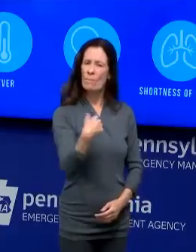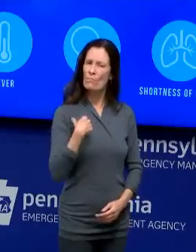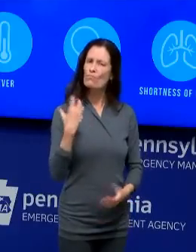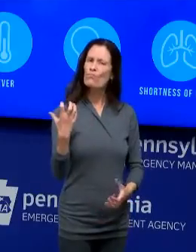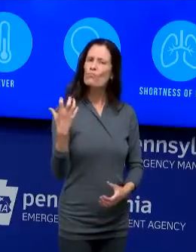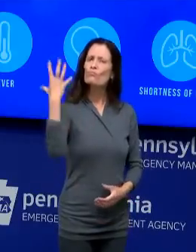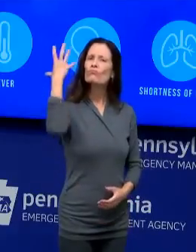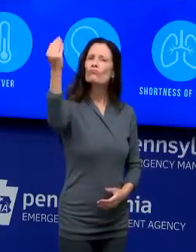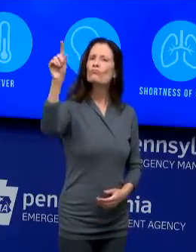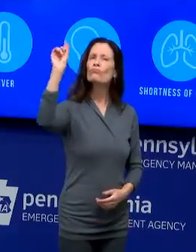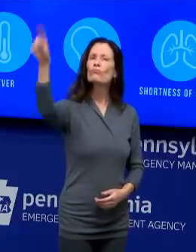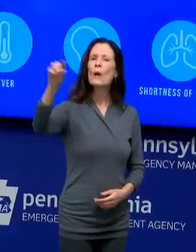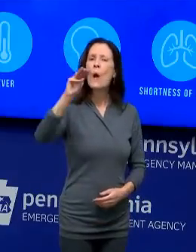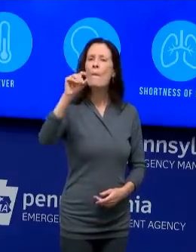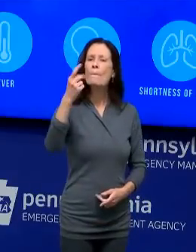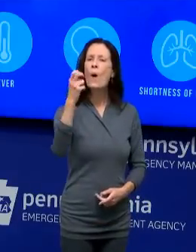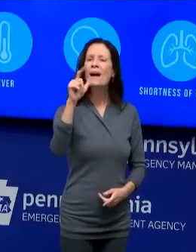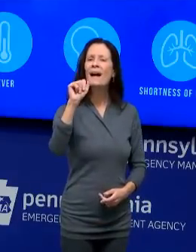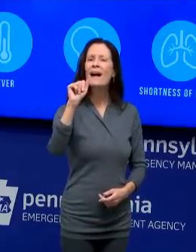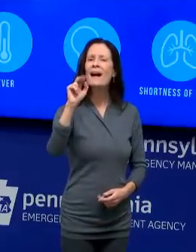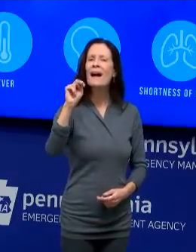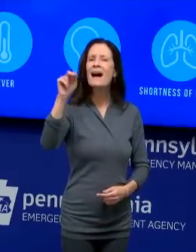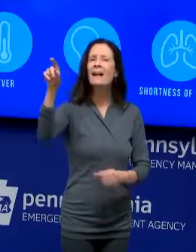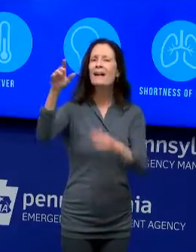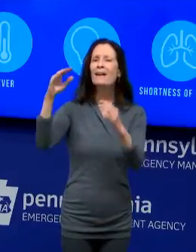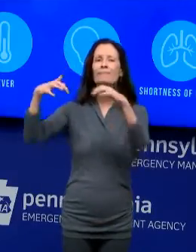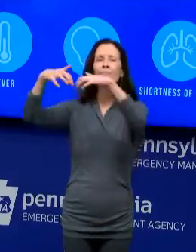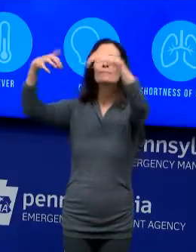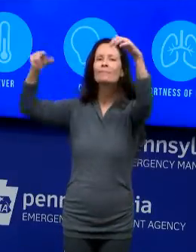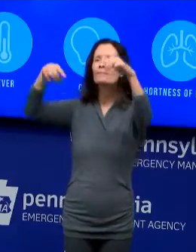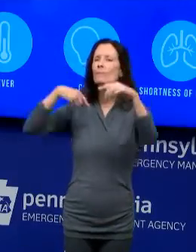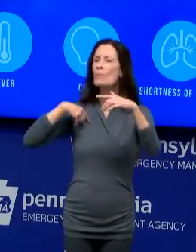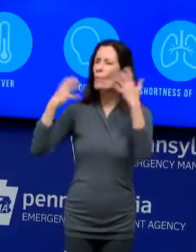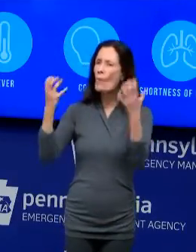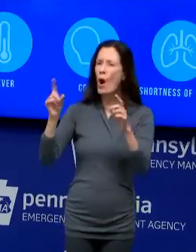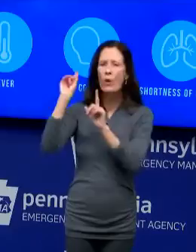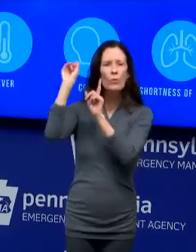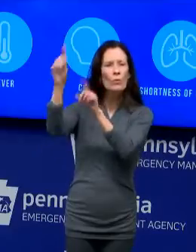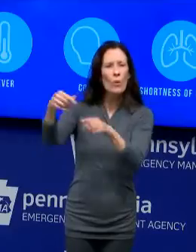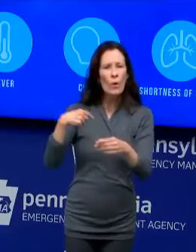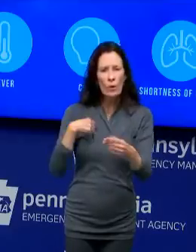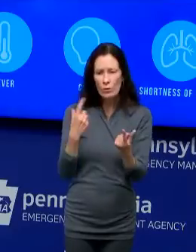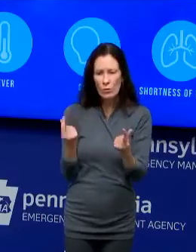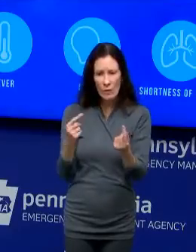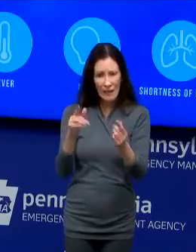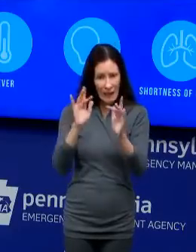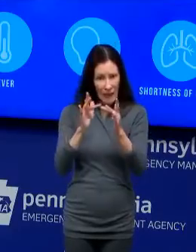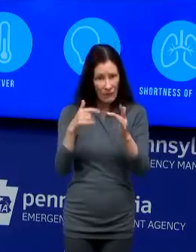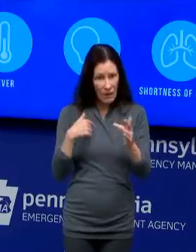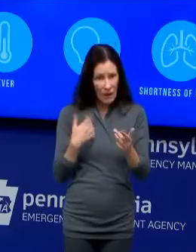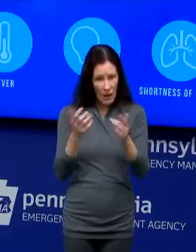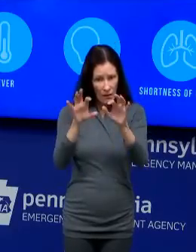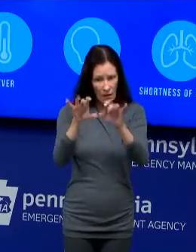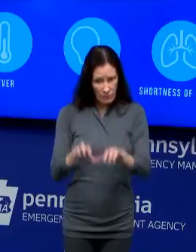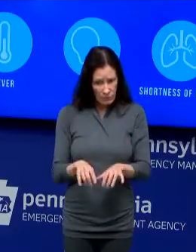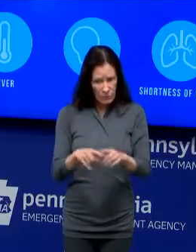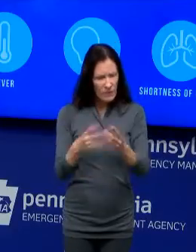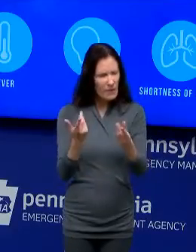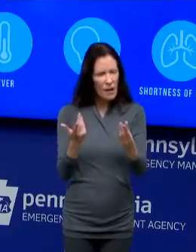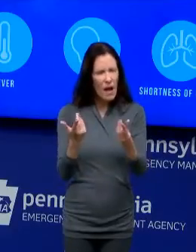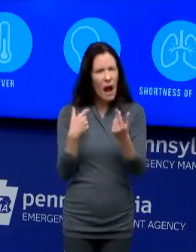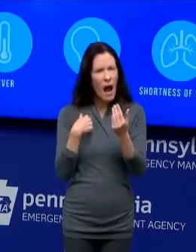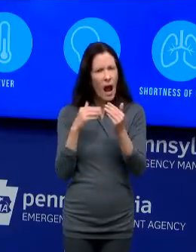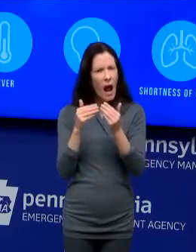a really good question, and I'm going to have to check on that answer to make sure that people who don't have access to the internet can